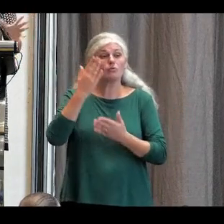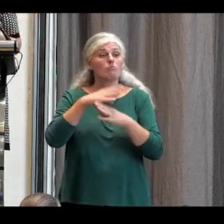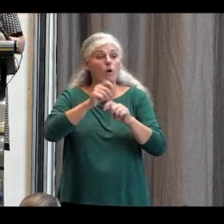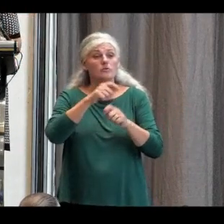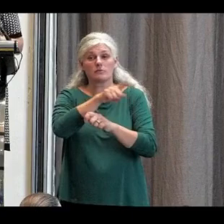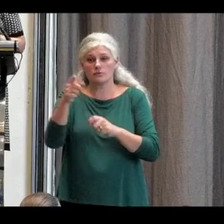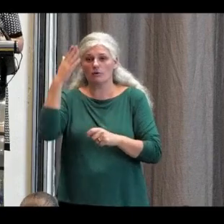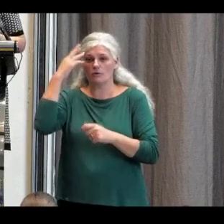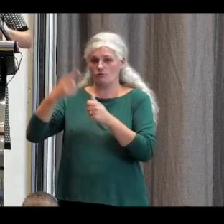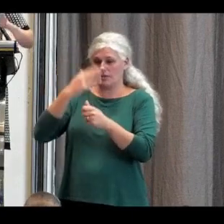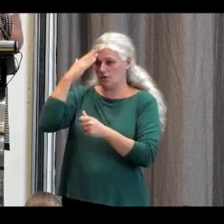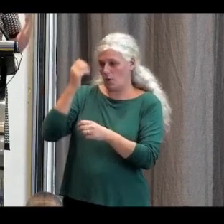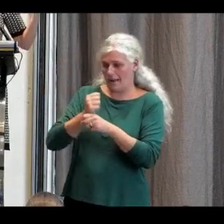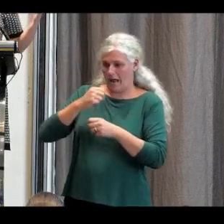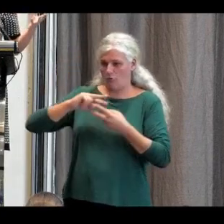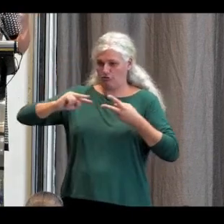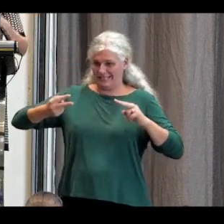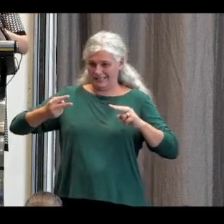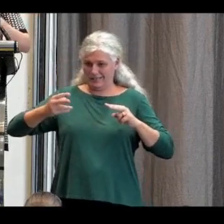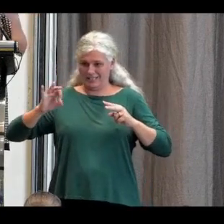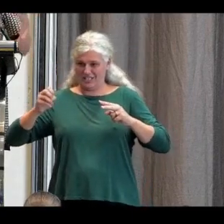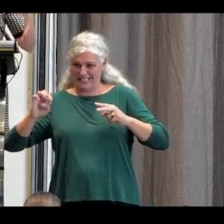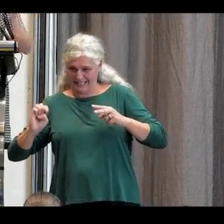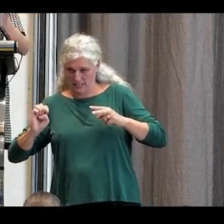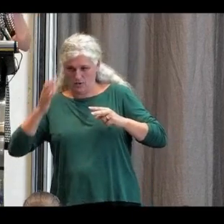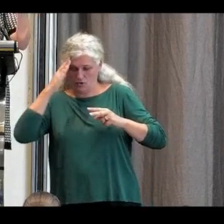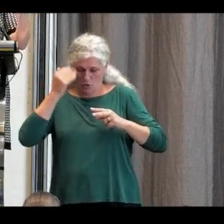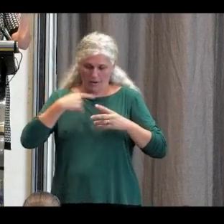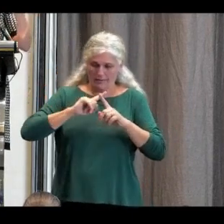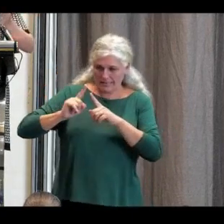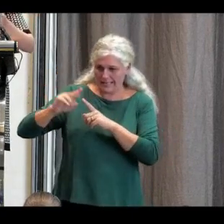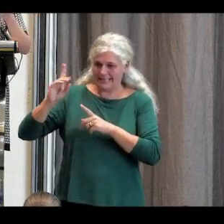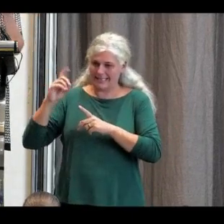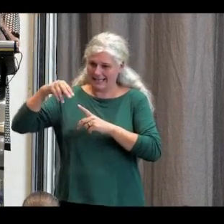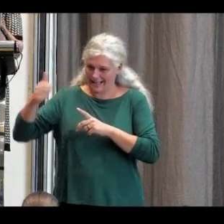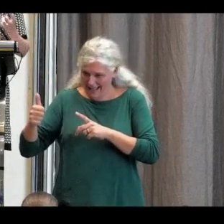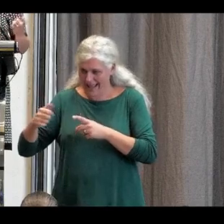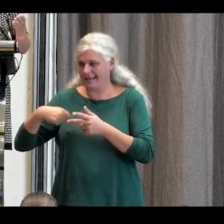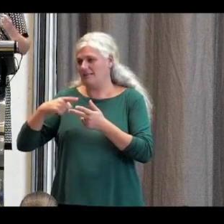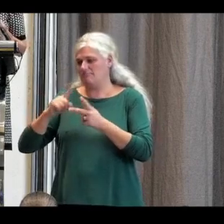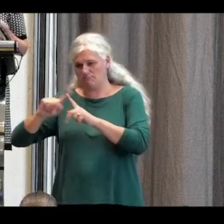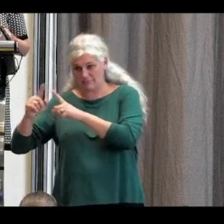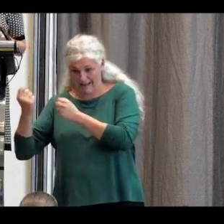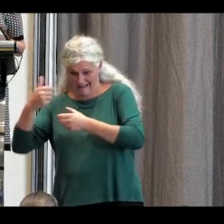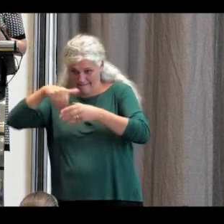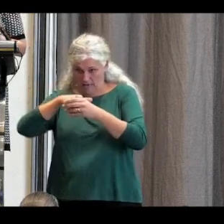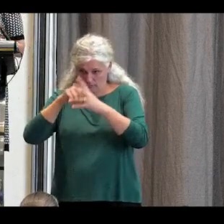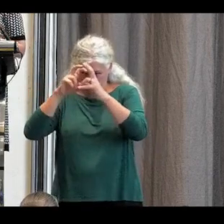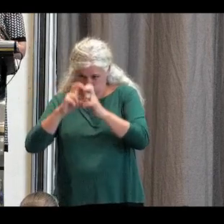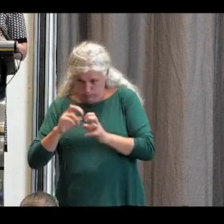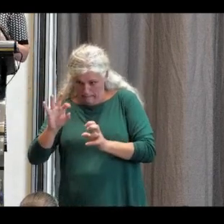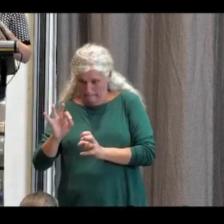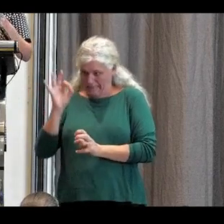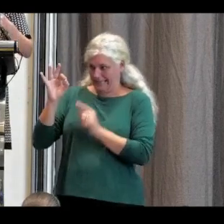about how genes work. So we have our genome, we have the DNA, and the readout from that DNA is going to be